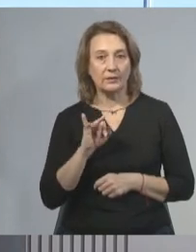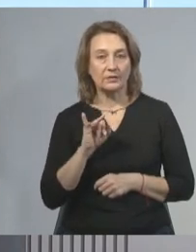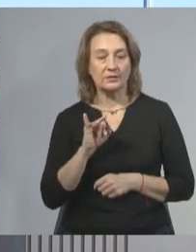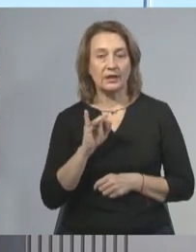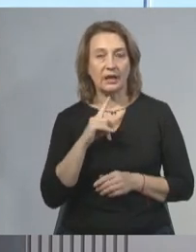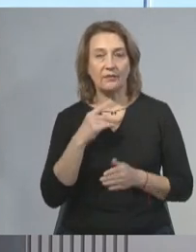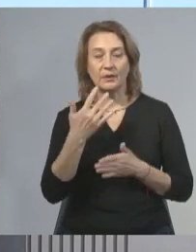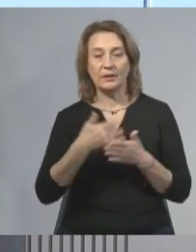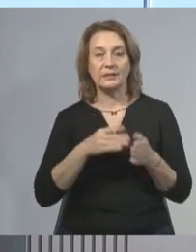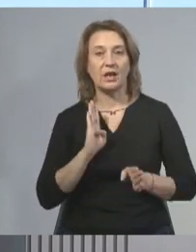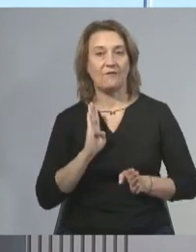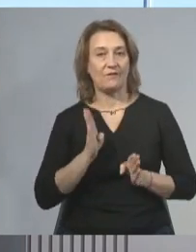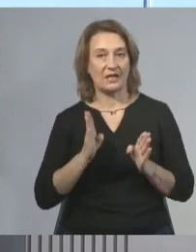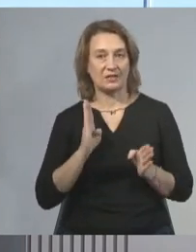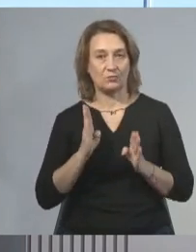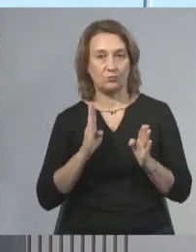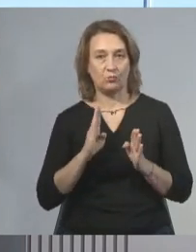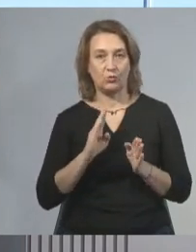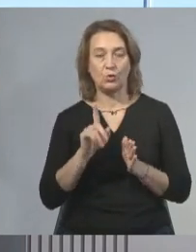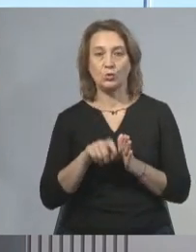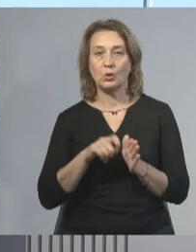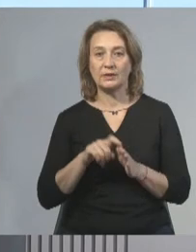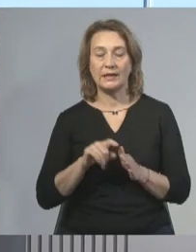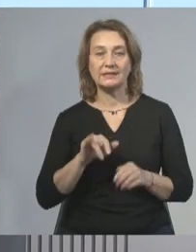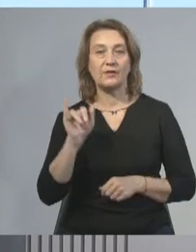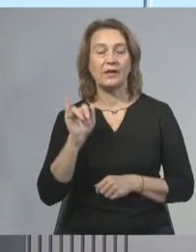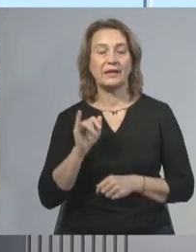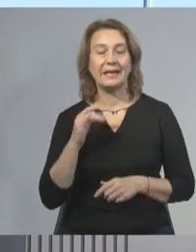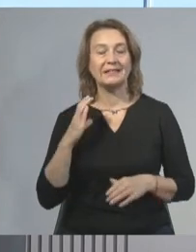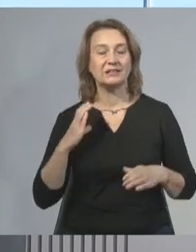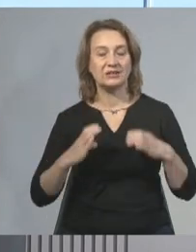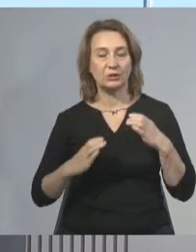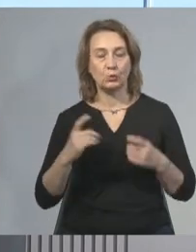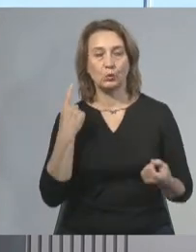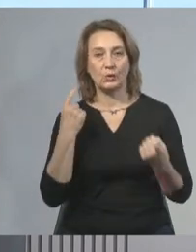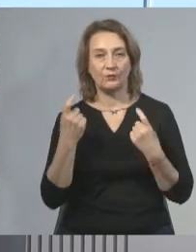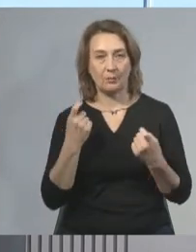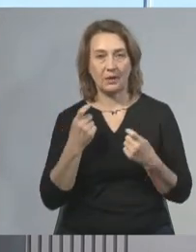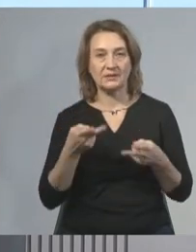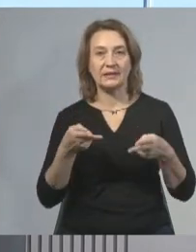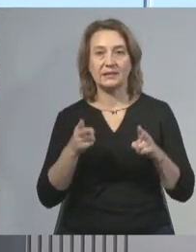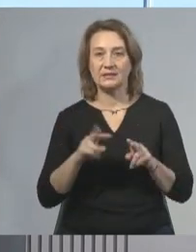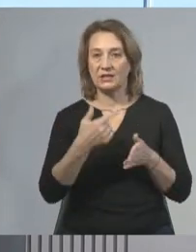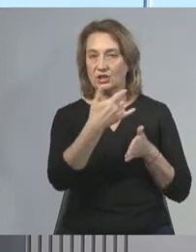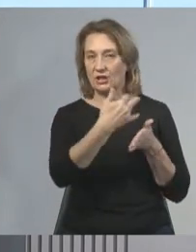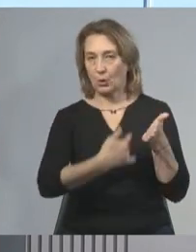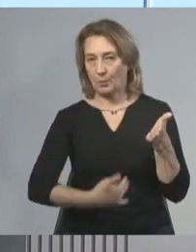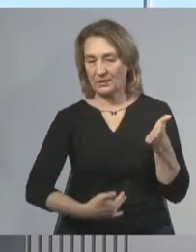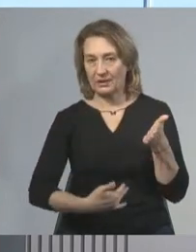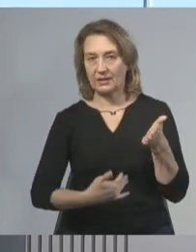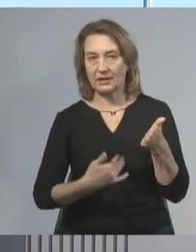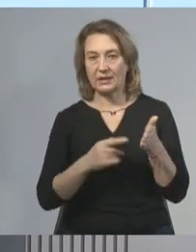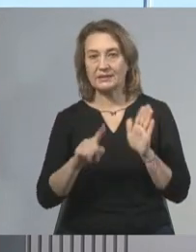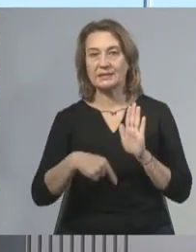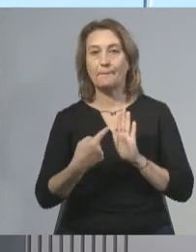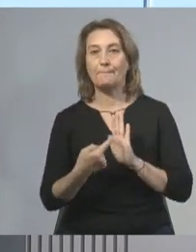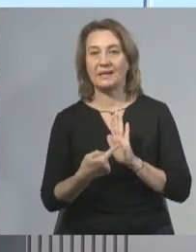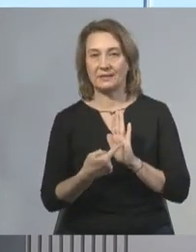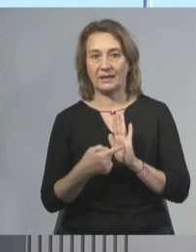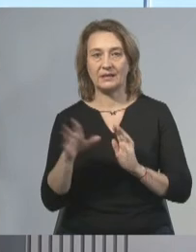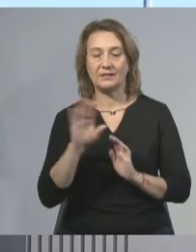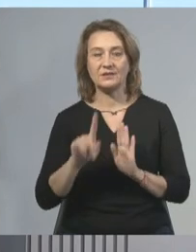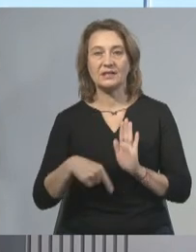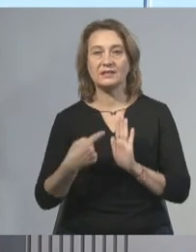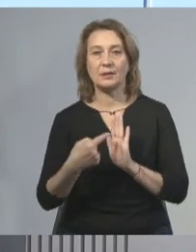on ocarin forum stream as well as on the page in facebook of donetsk institute of information